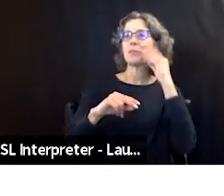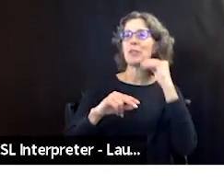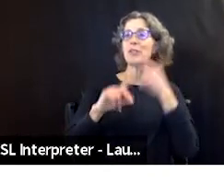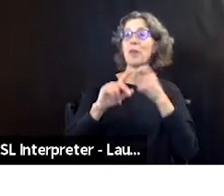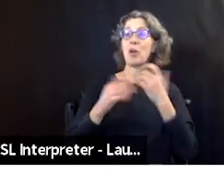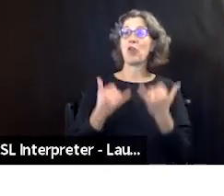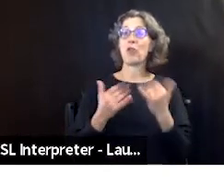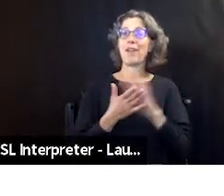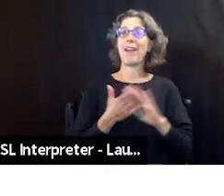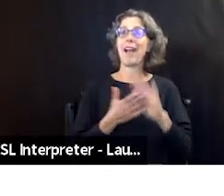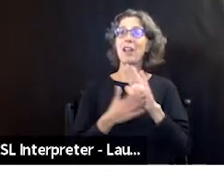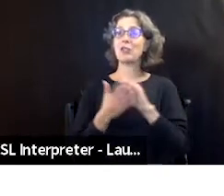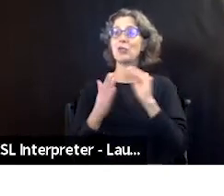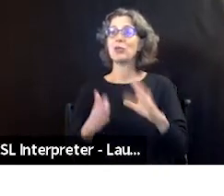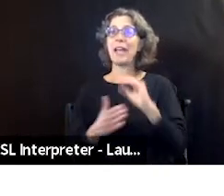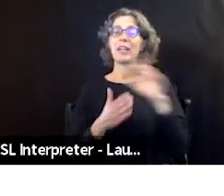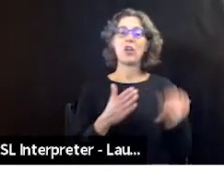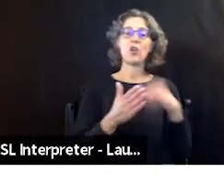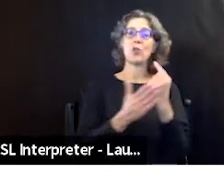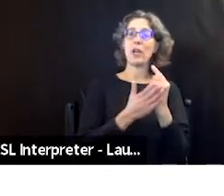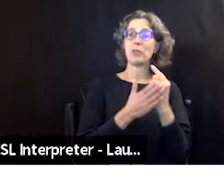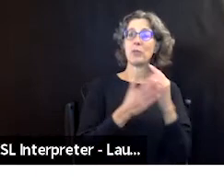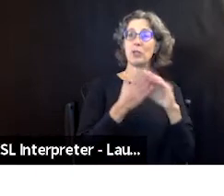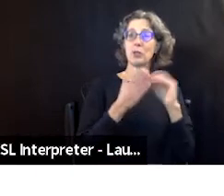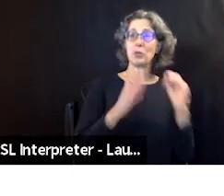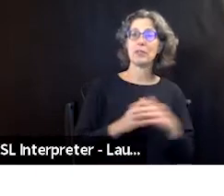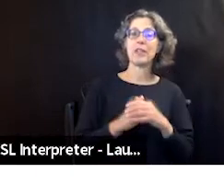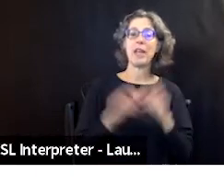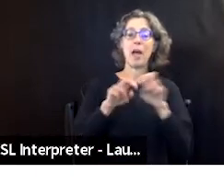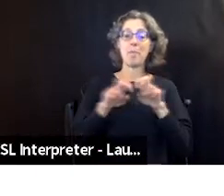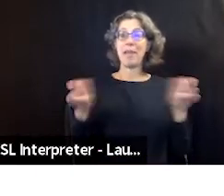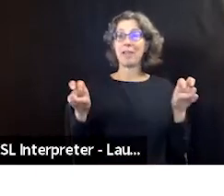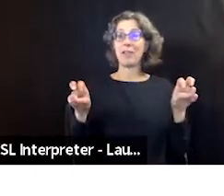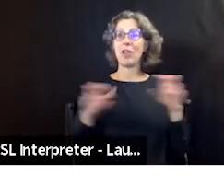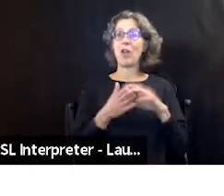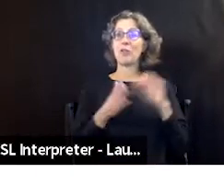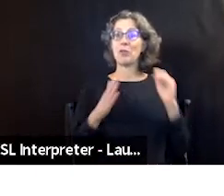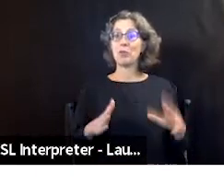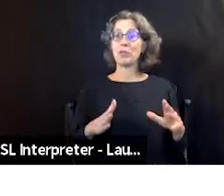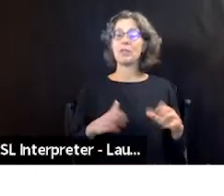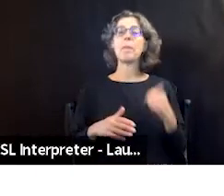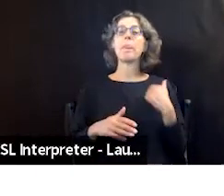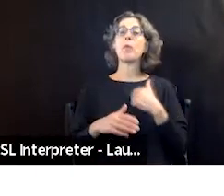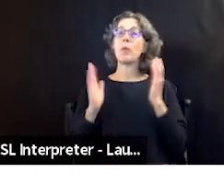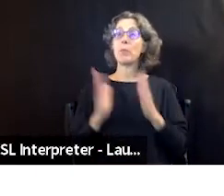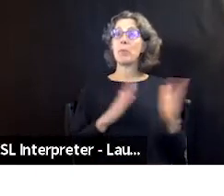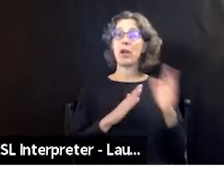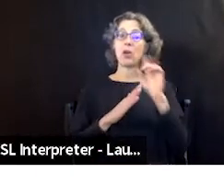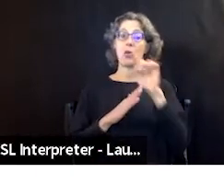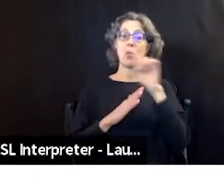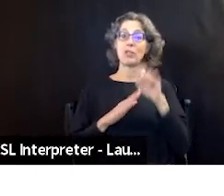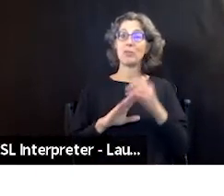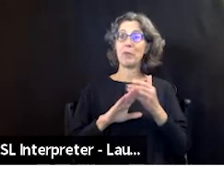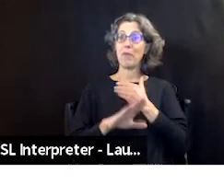students and graduates. The presenters will be a panel of students, and we will prepare questions ahead of time. So